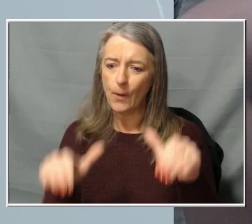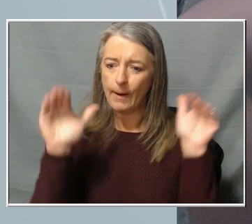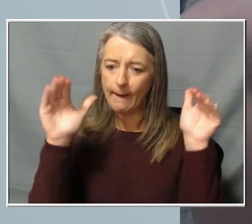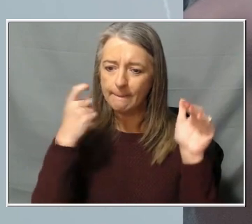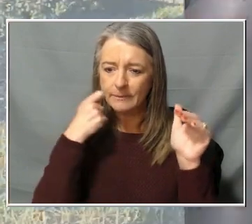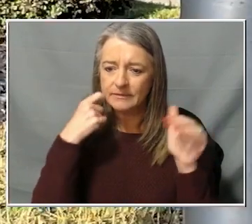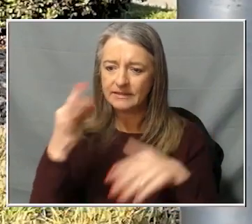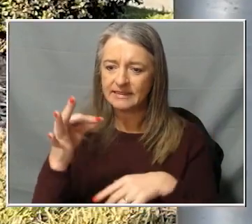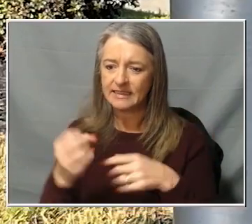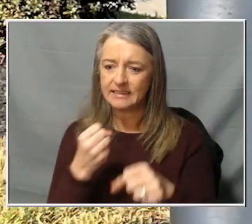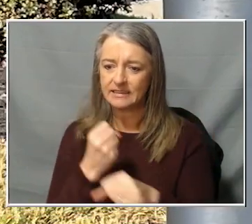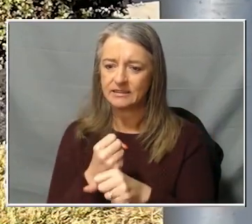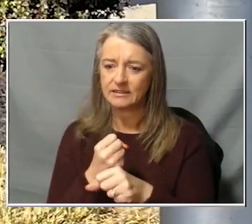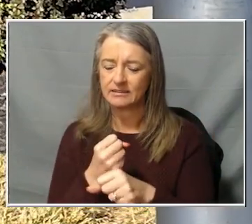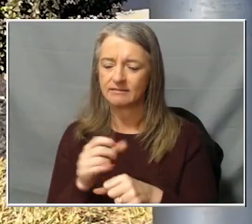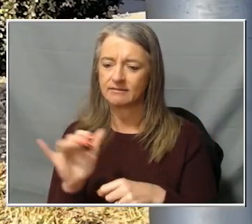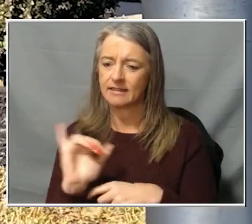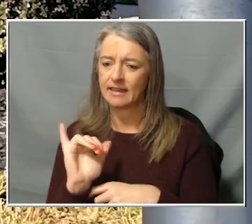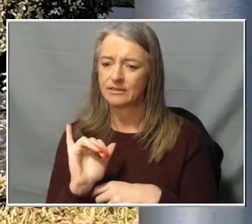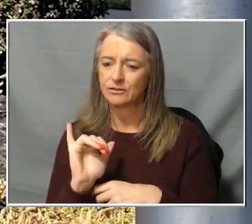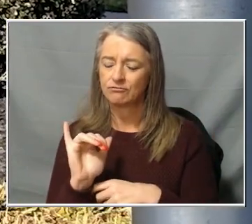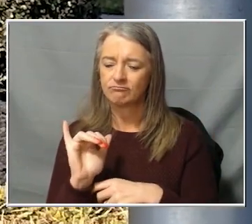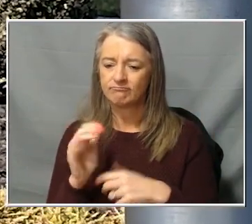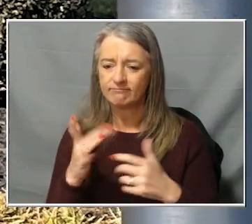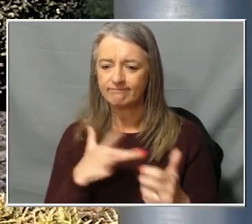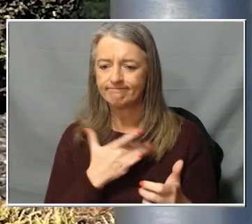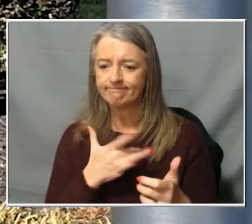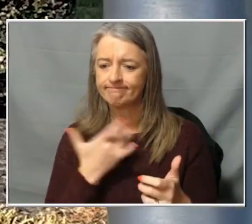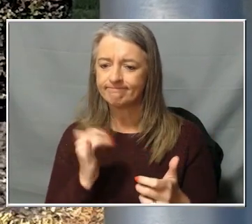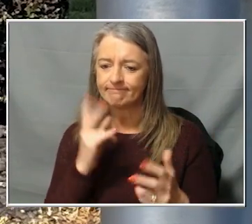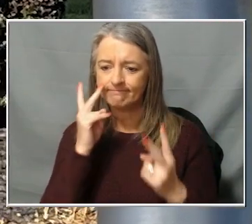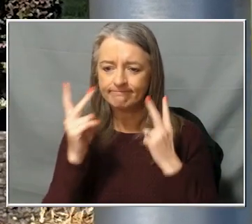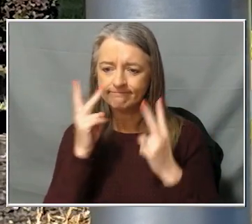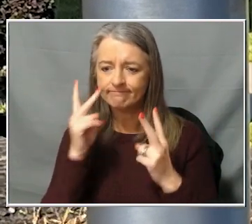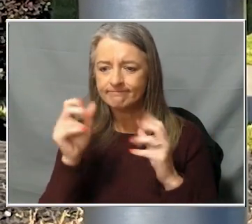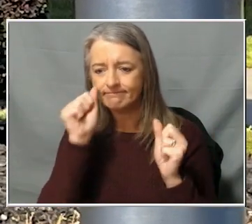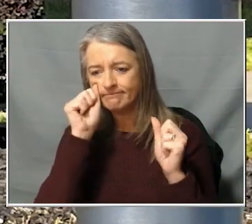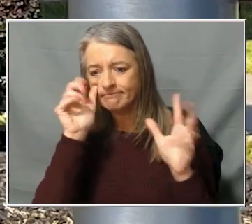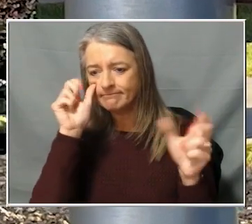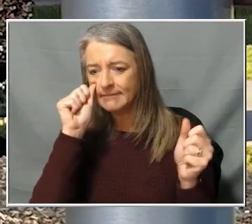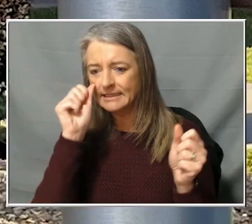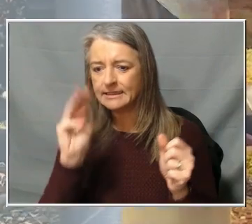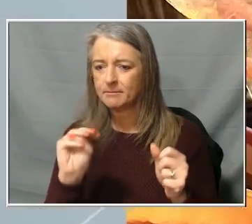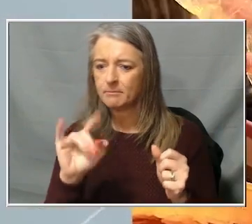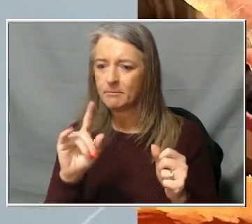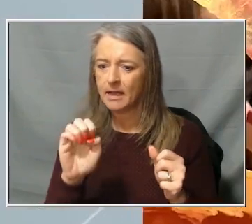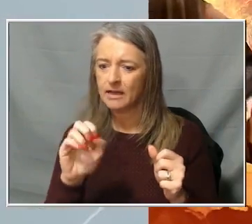9 years. Gina, what's it like to be able to see all these amazing milestones?